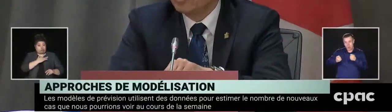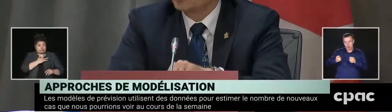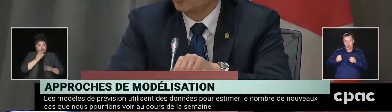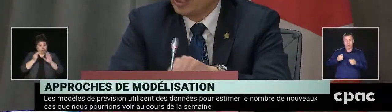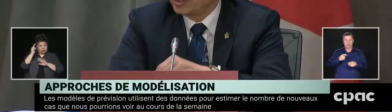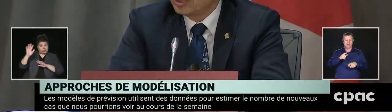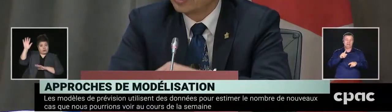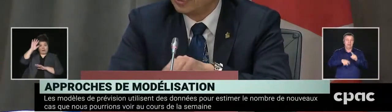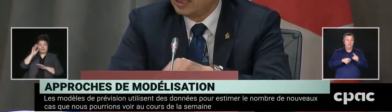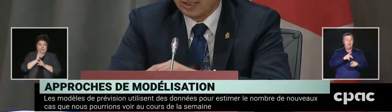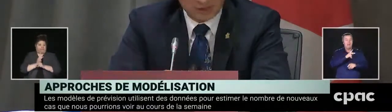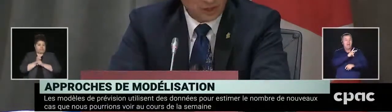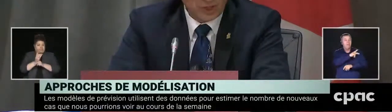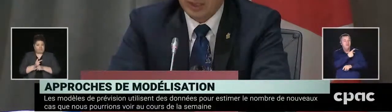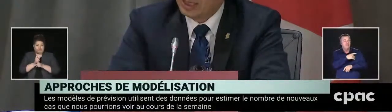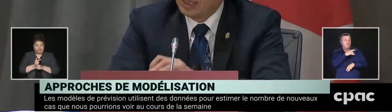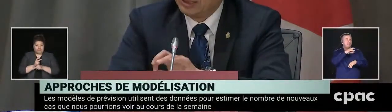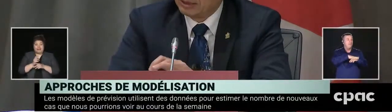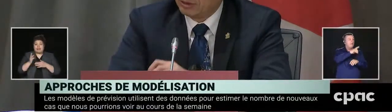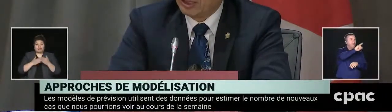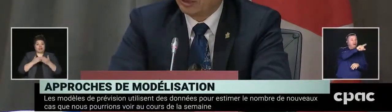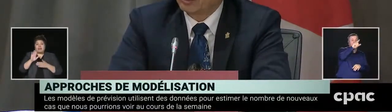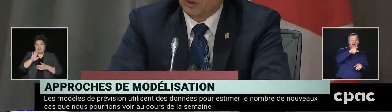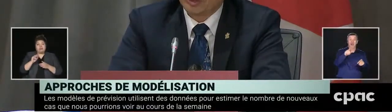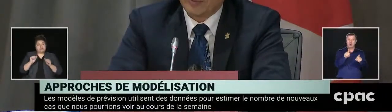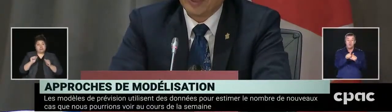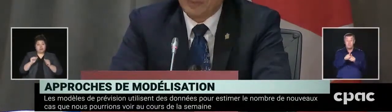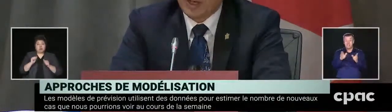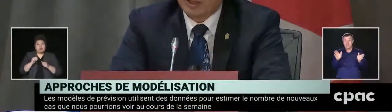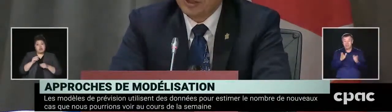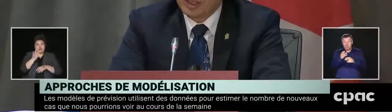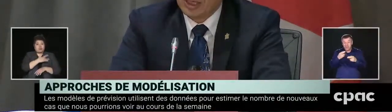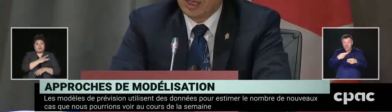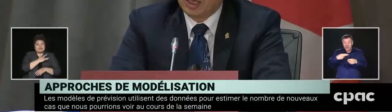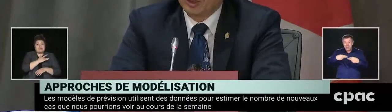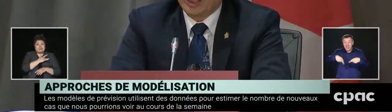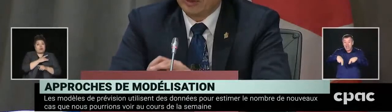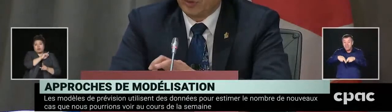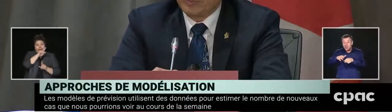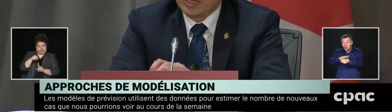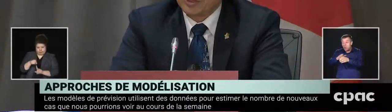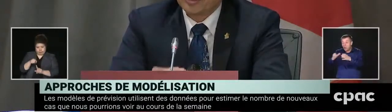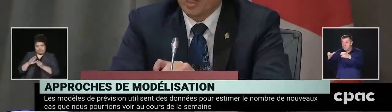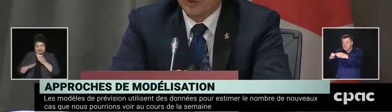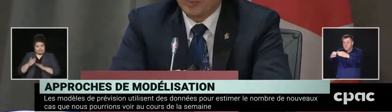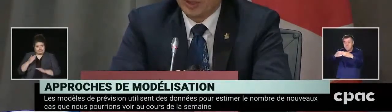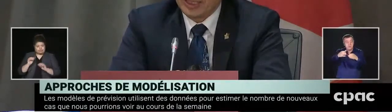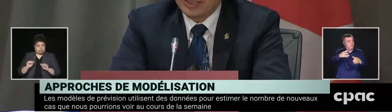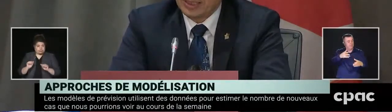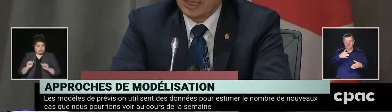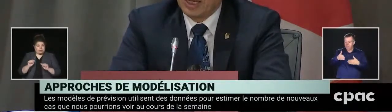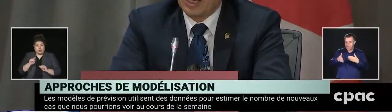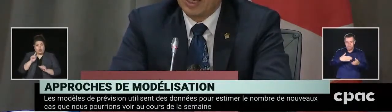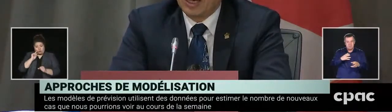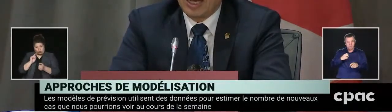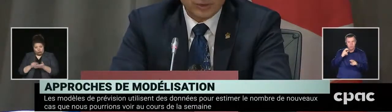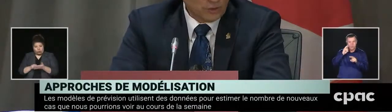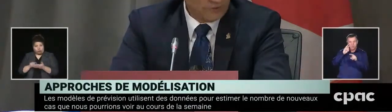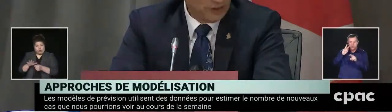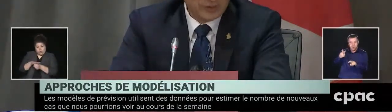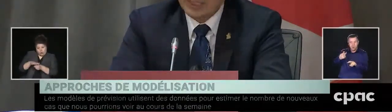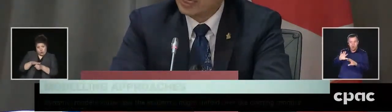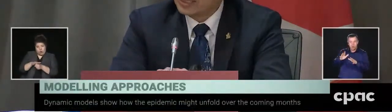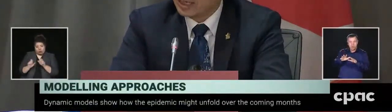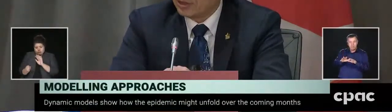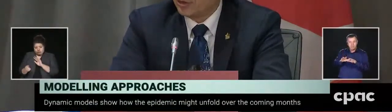but individual regions, cities, and so on, need to look at their local epidemiology, look at what measures are in place,